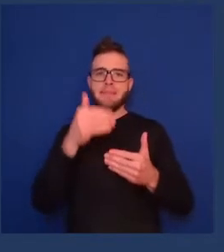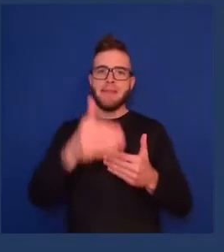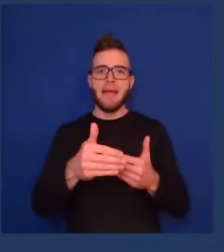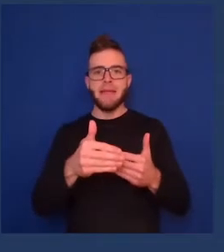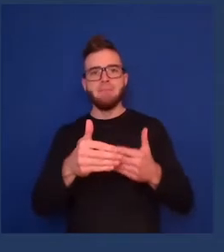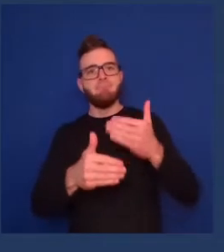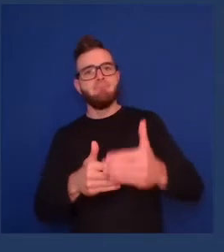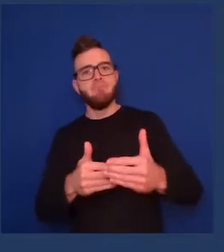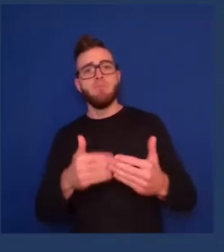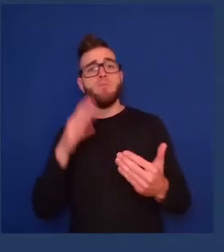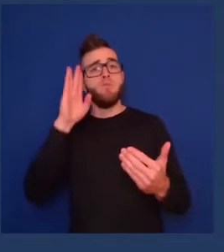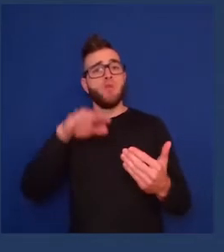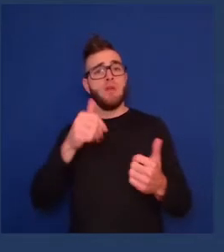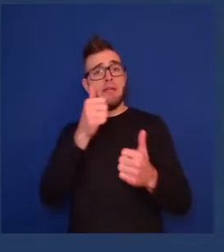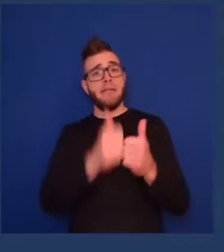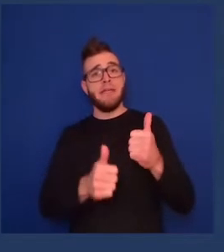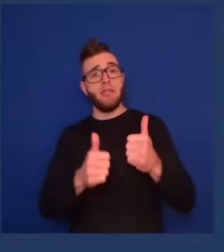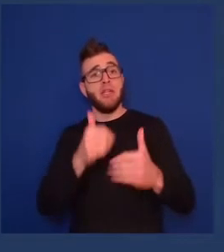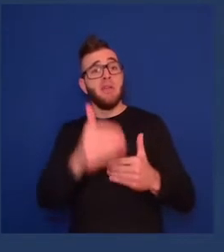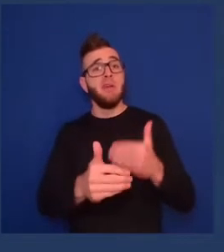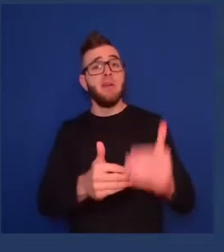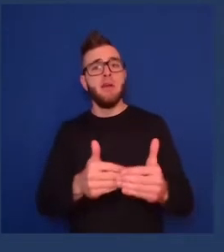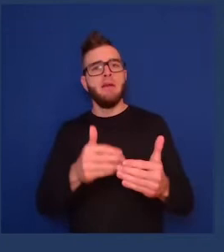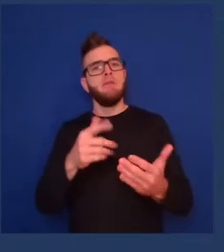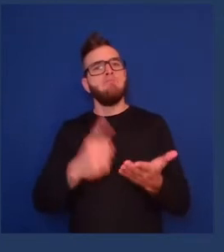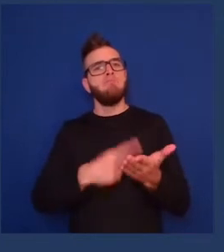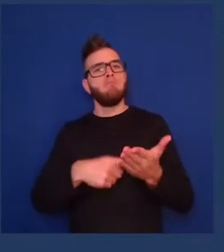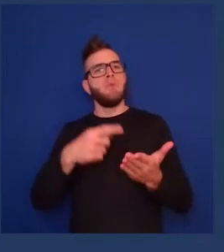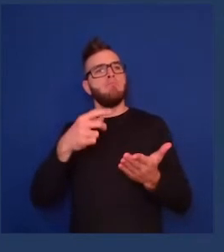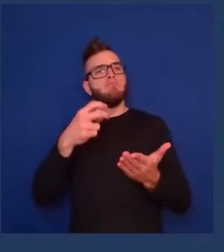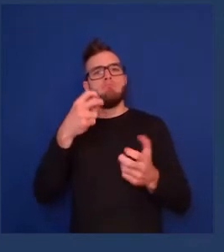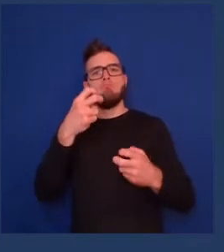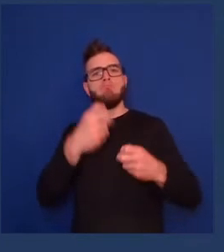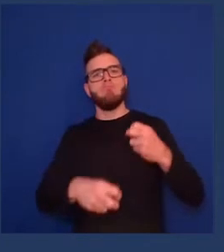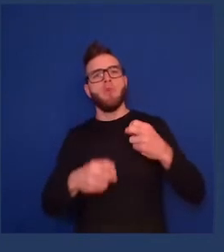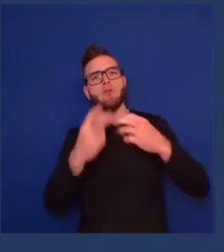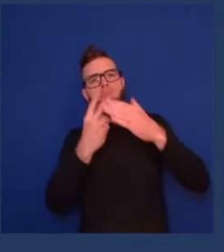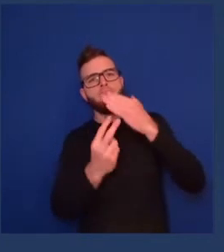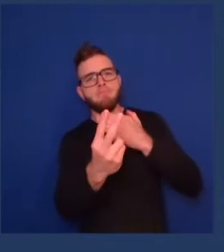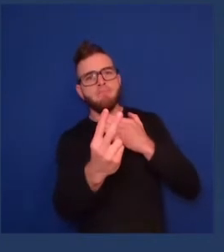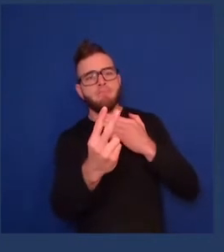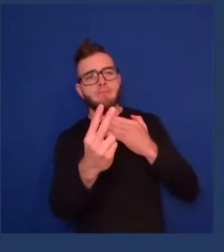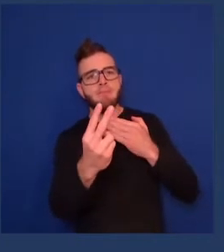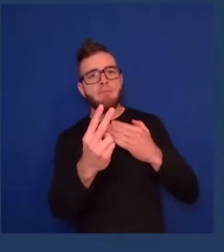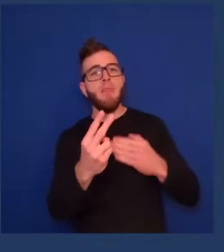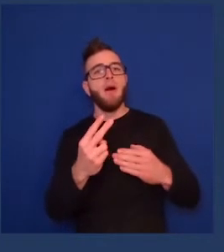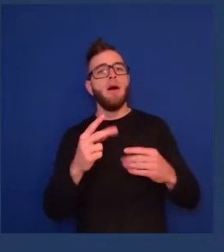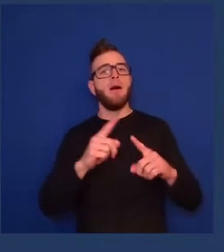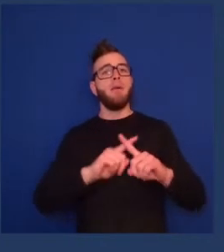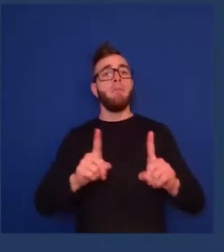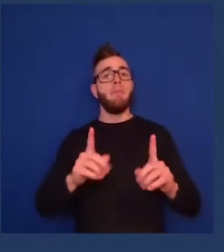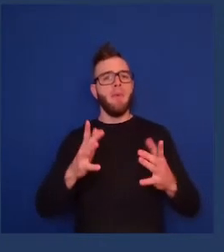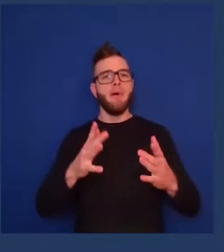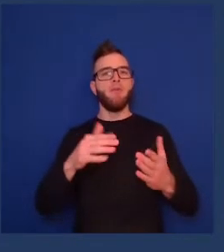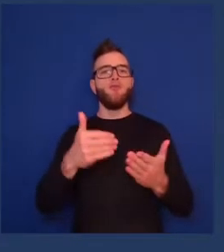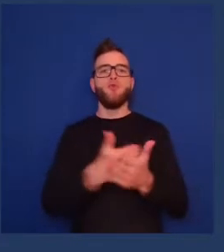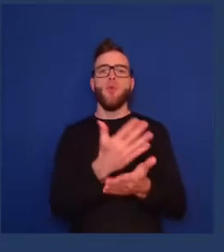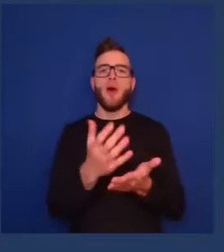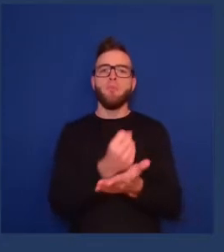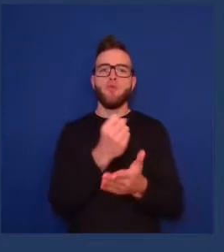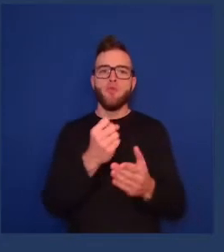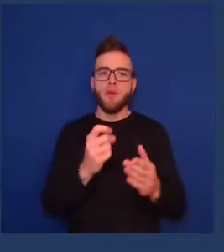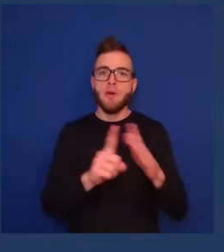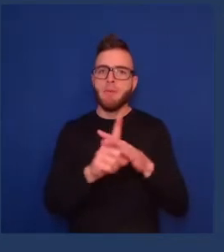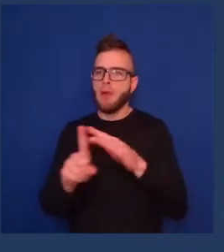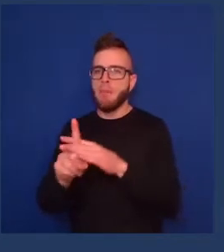is the next step forward. And one of the exciting things we found is that with each step that we take, it